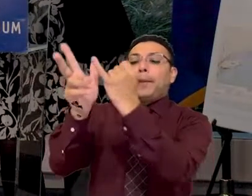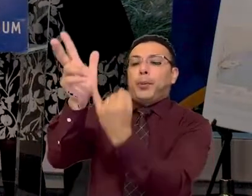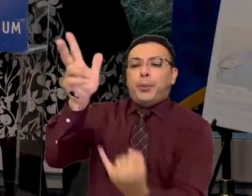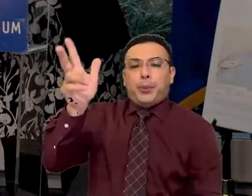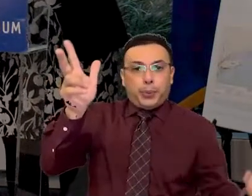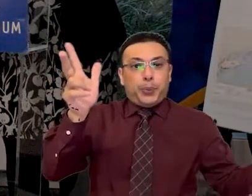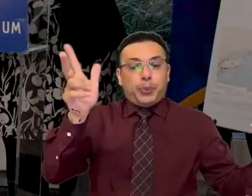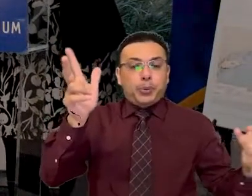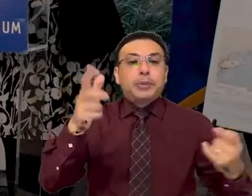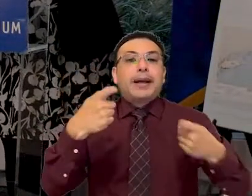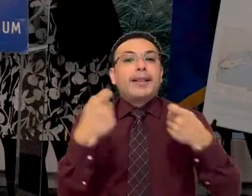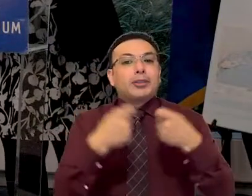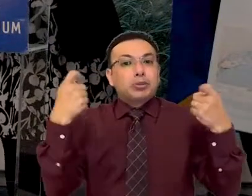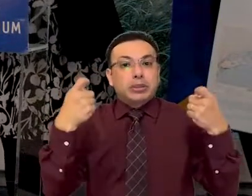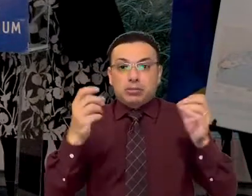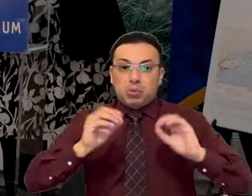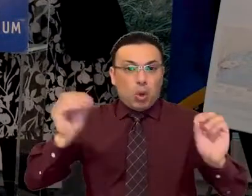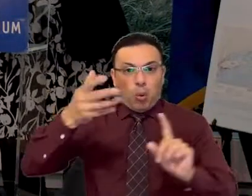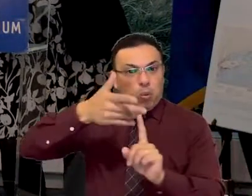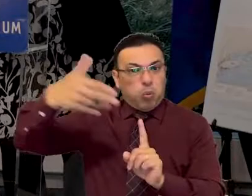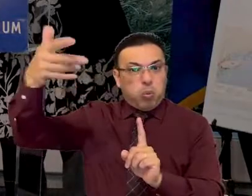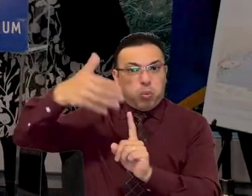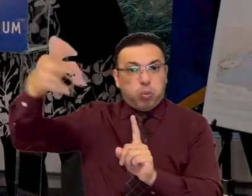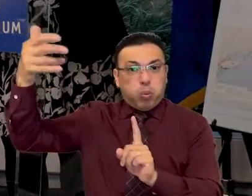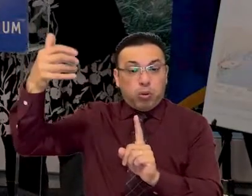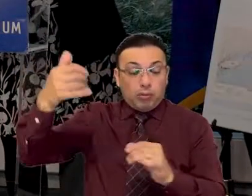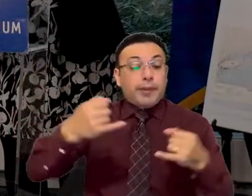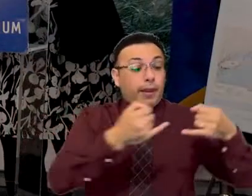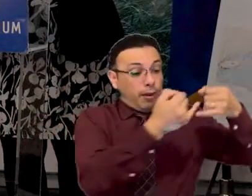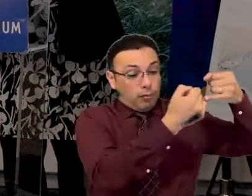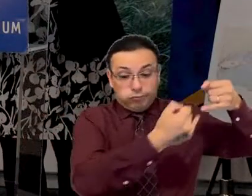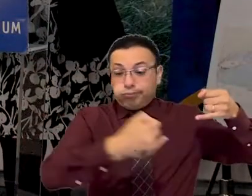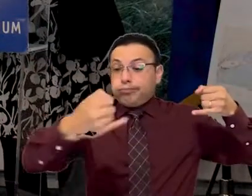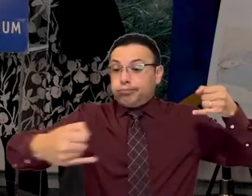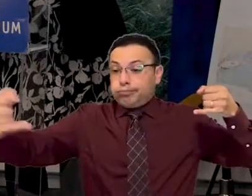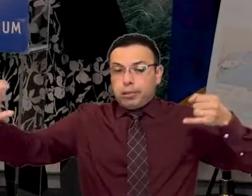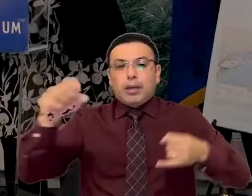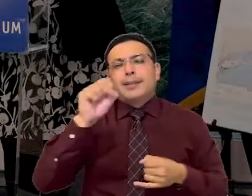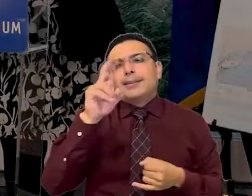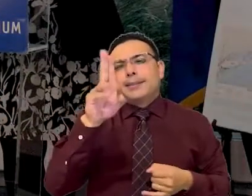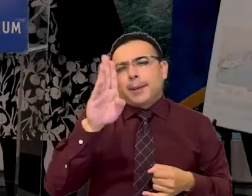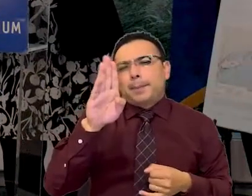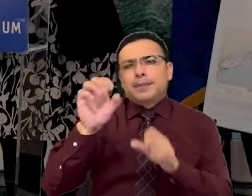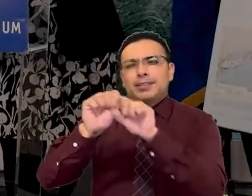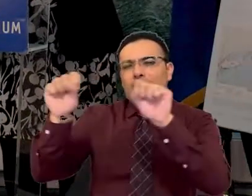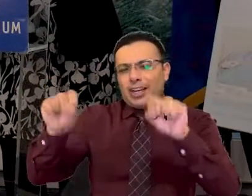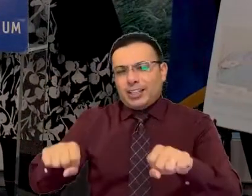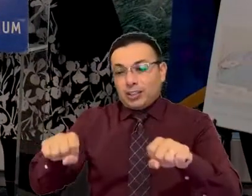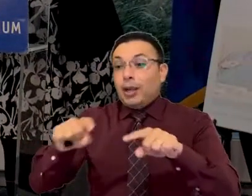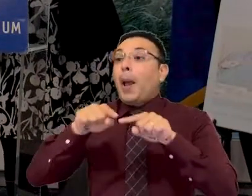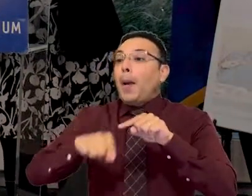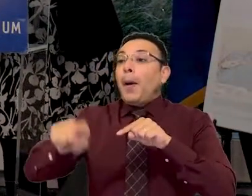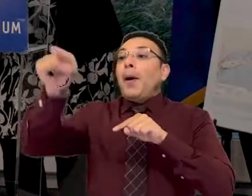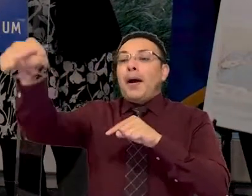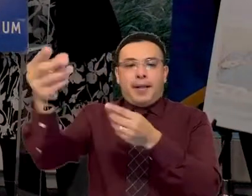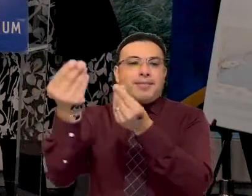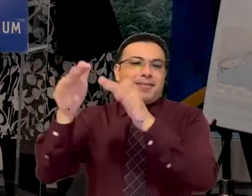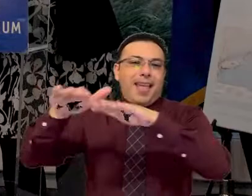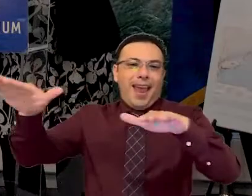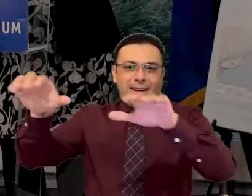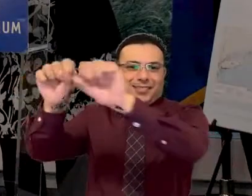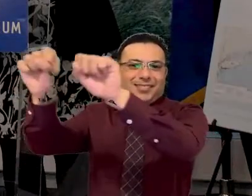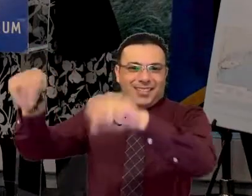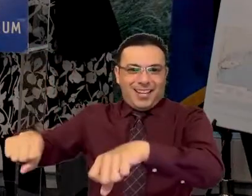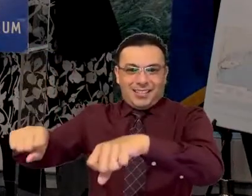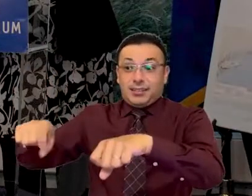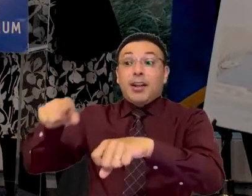electricity, which is carried through a series of cables to an offshore substation, then to a substation on land, and then at that point it's